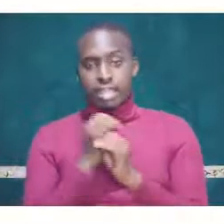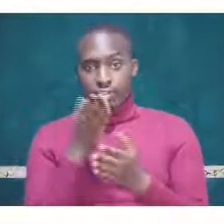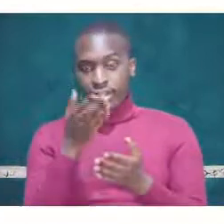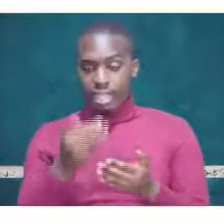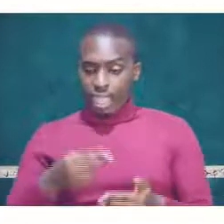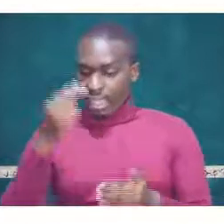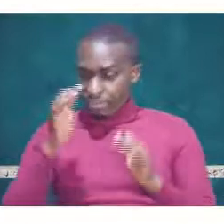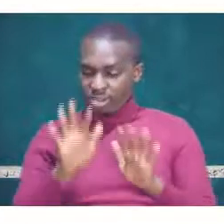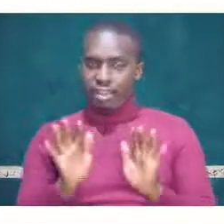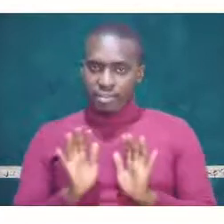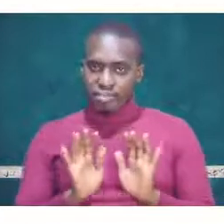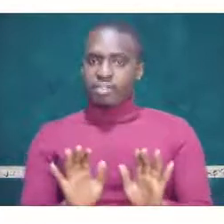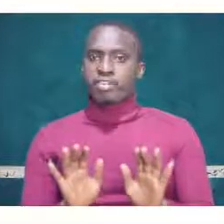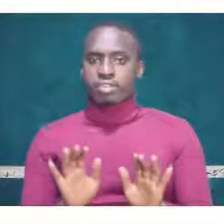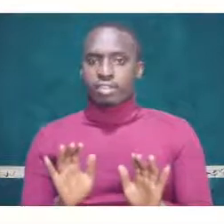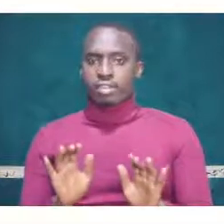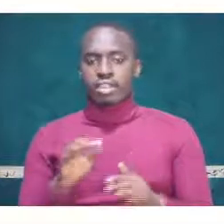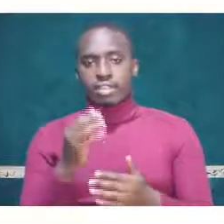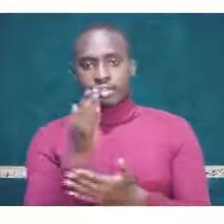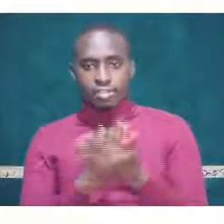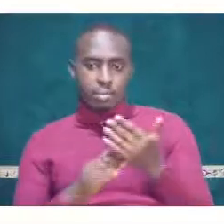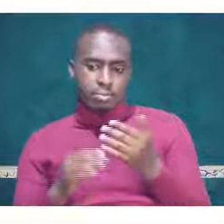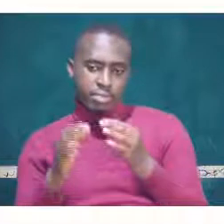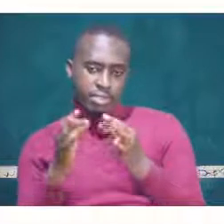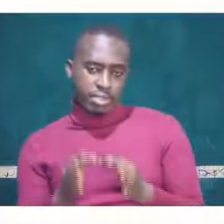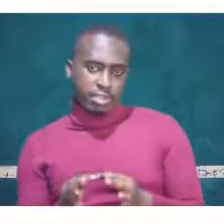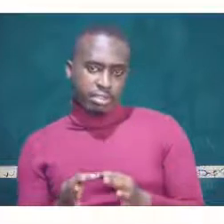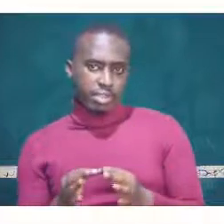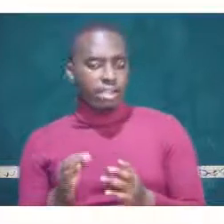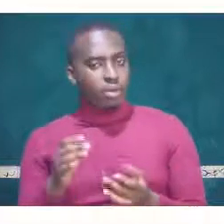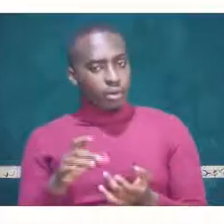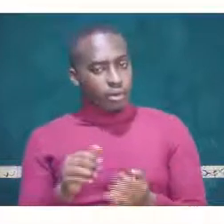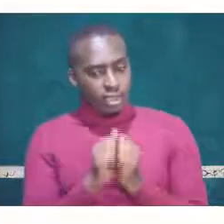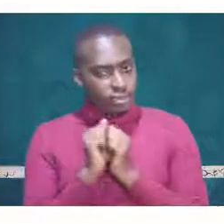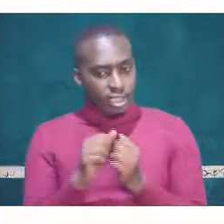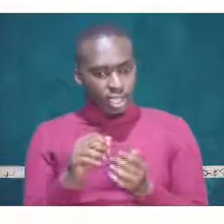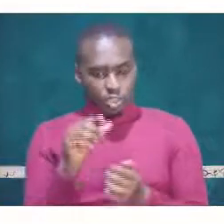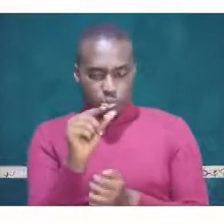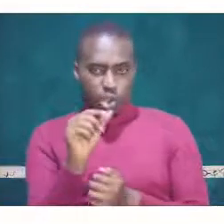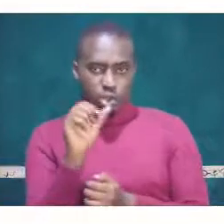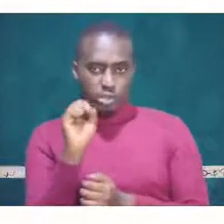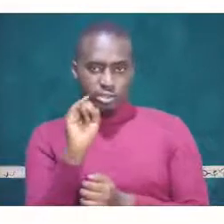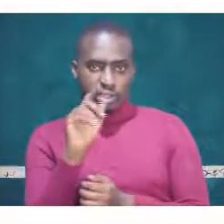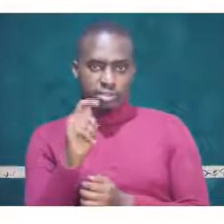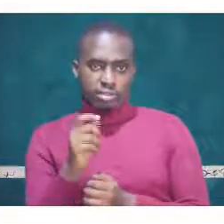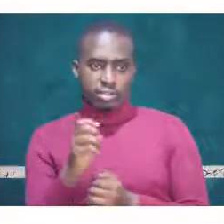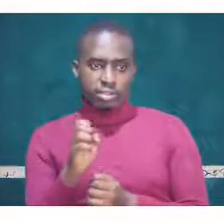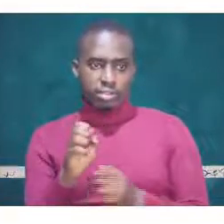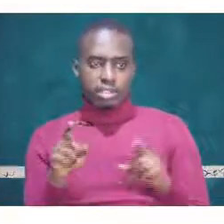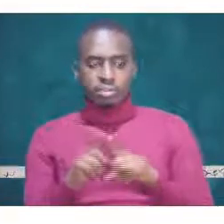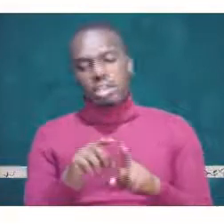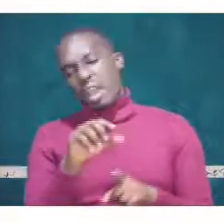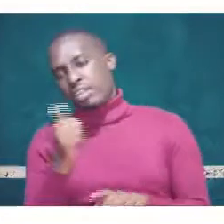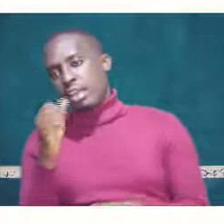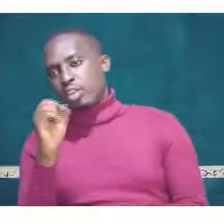pressure, it forces some of the substances, especially with those of smaller size. Take an example like water and even other